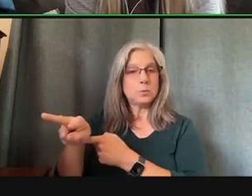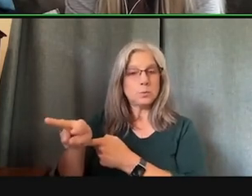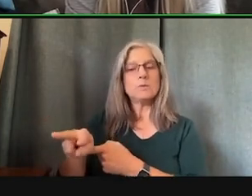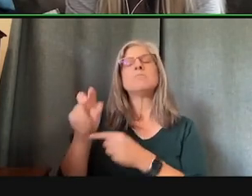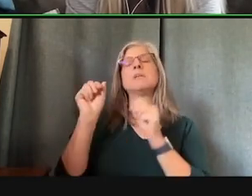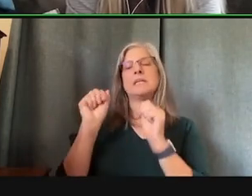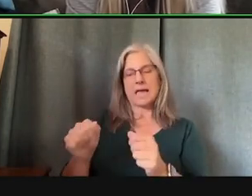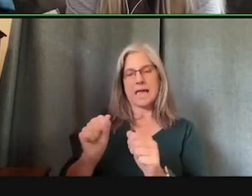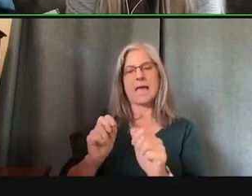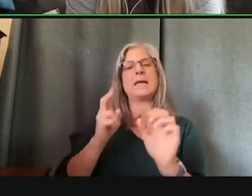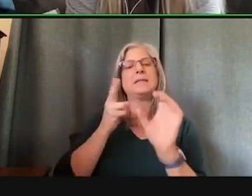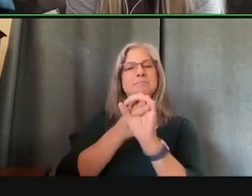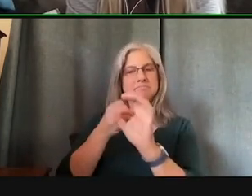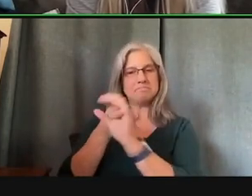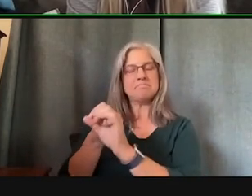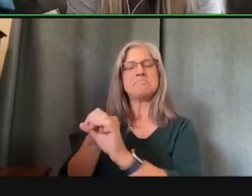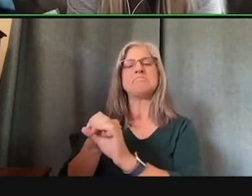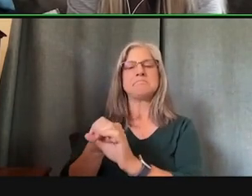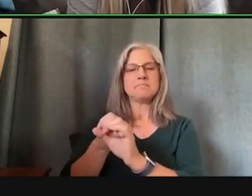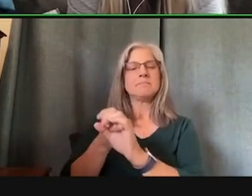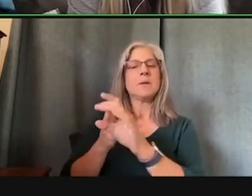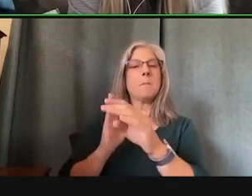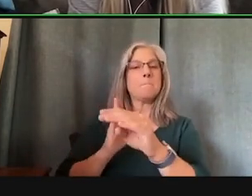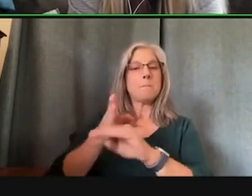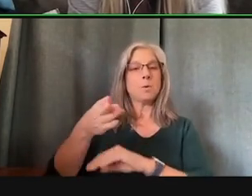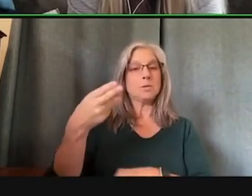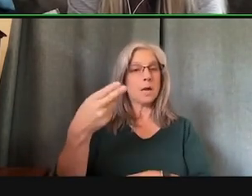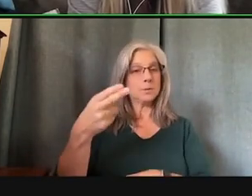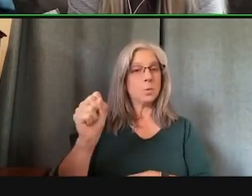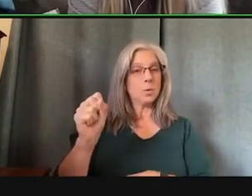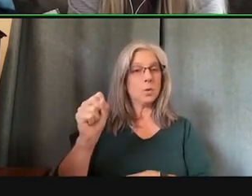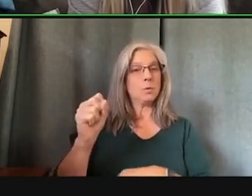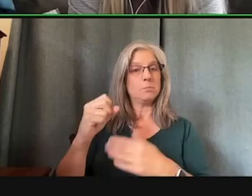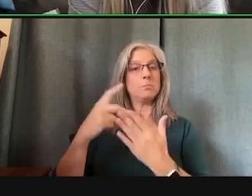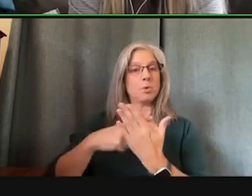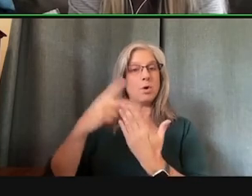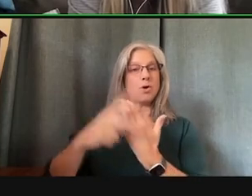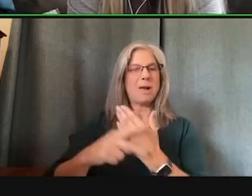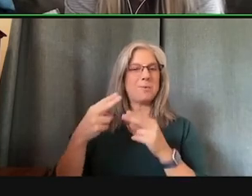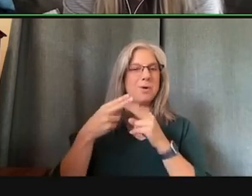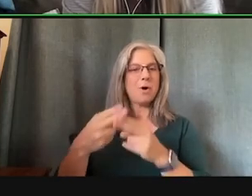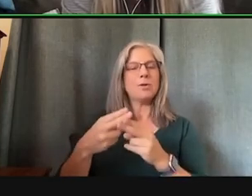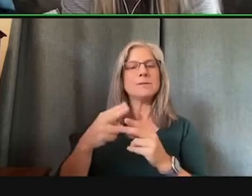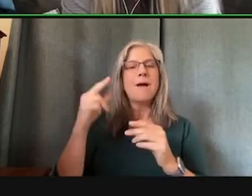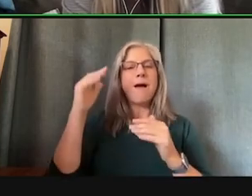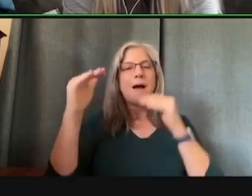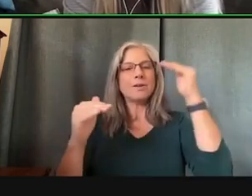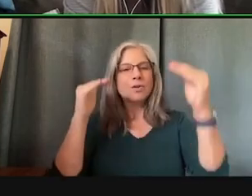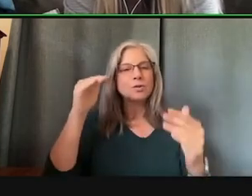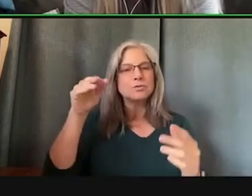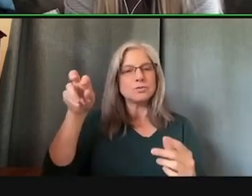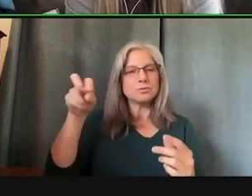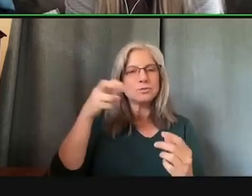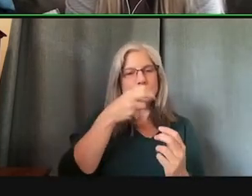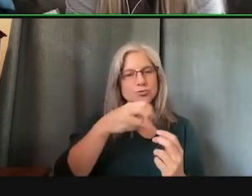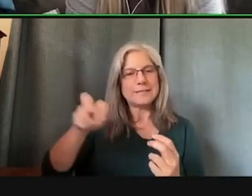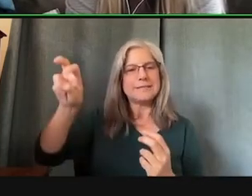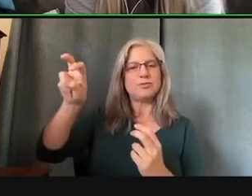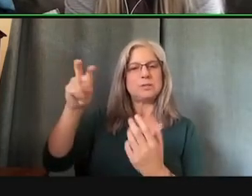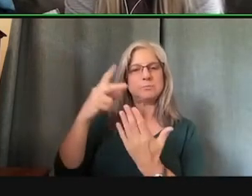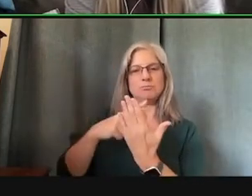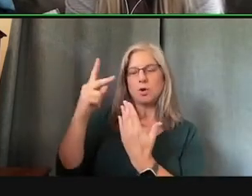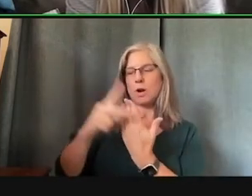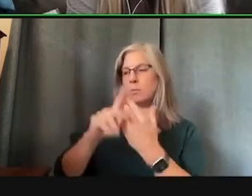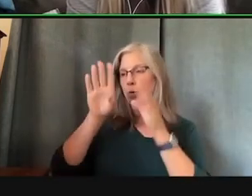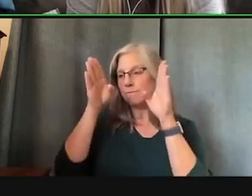also participate in a post-high school program called an adult transition program. And that usually will focus on job